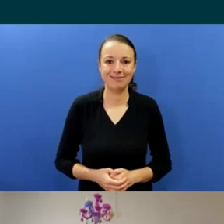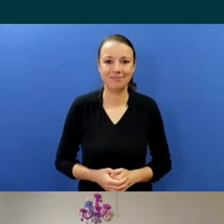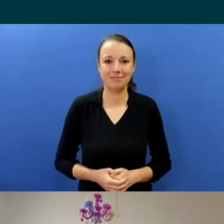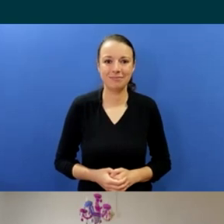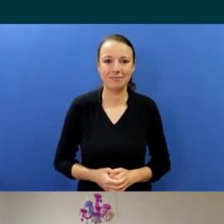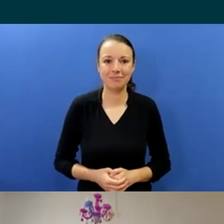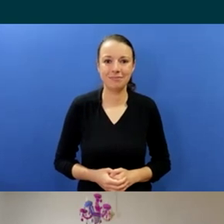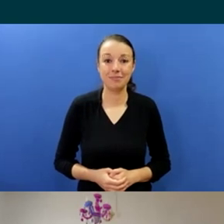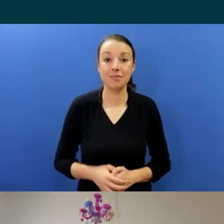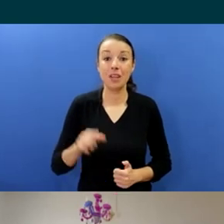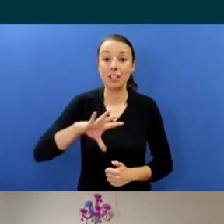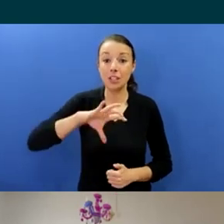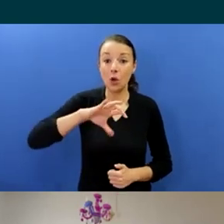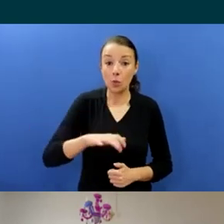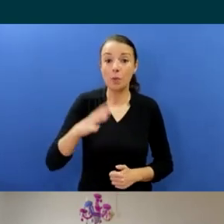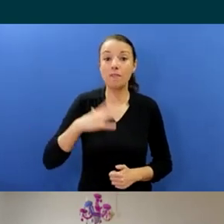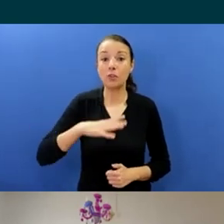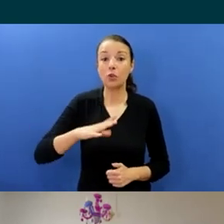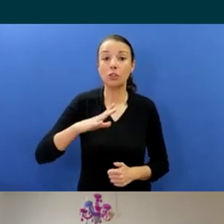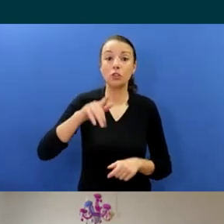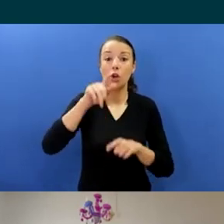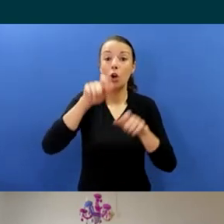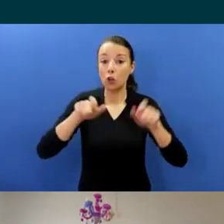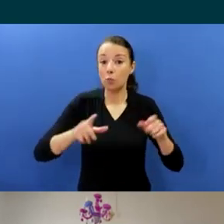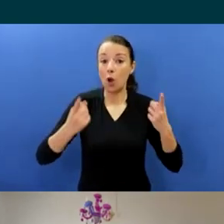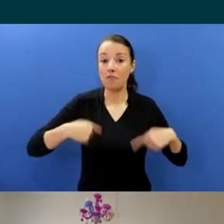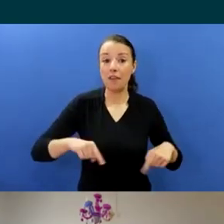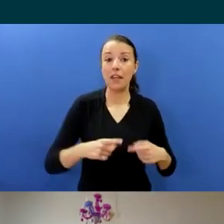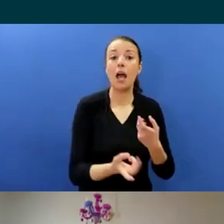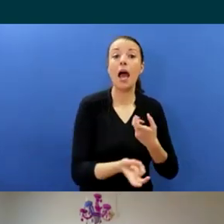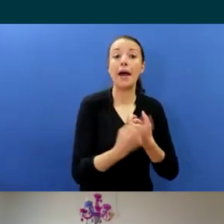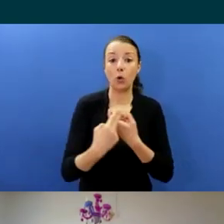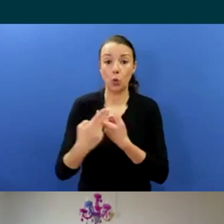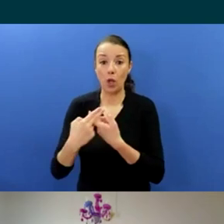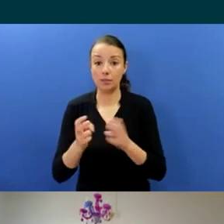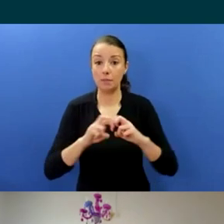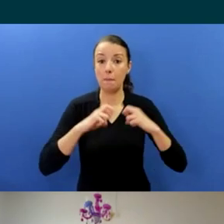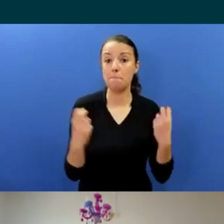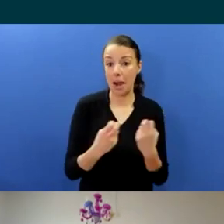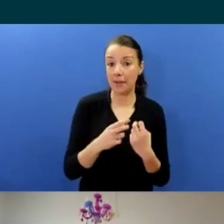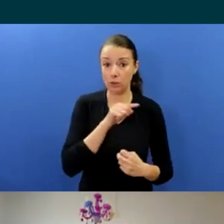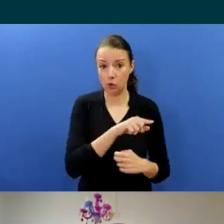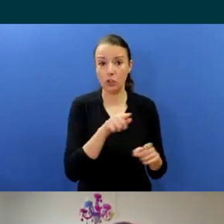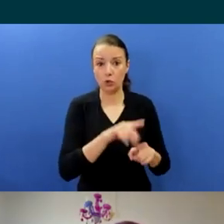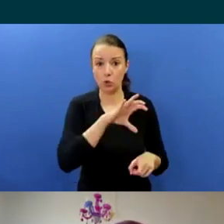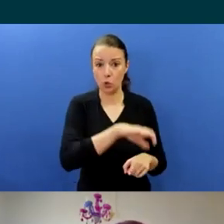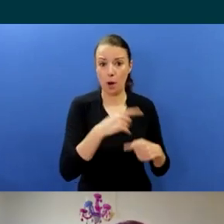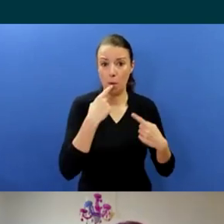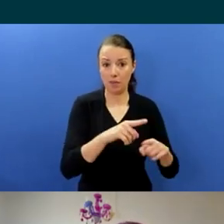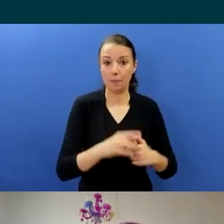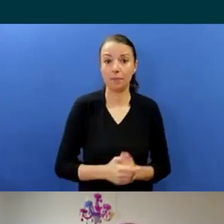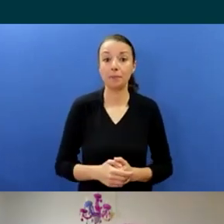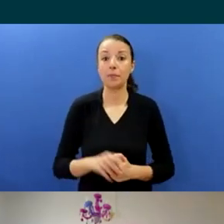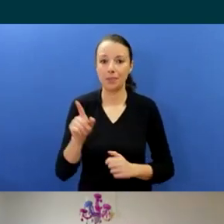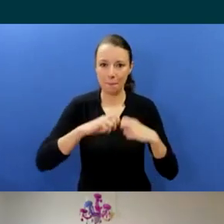recruitment process. Just to tell you that to organize a citizen assembly, you need a delay of